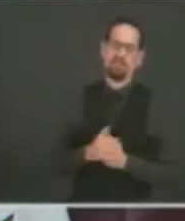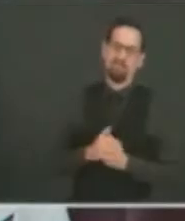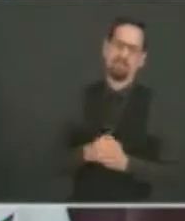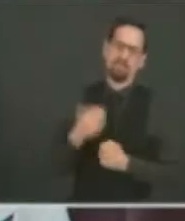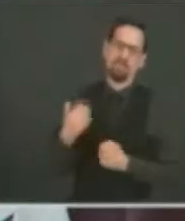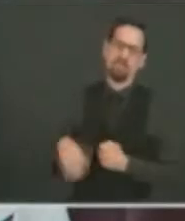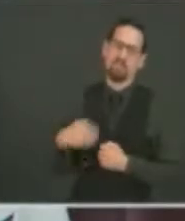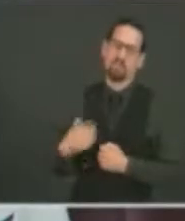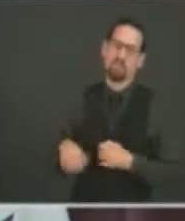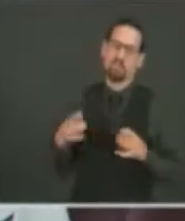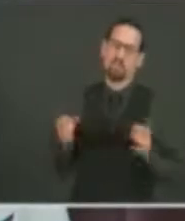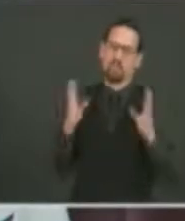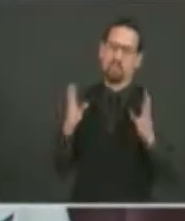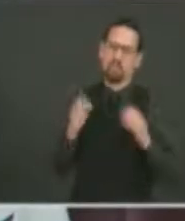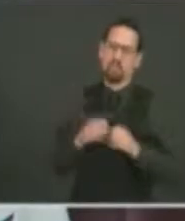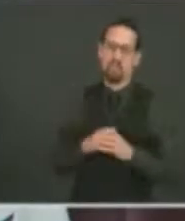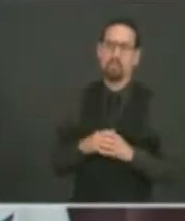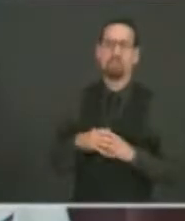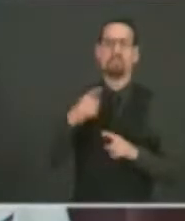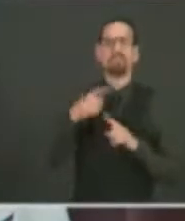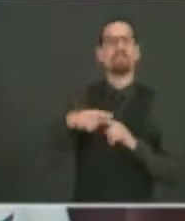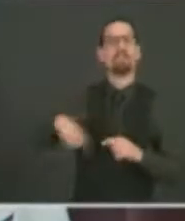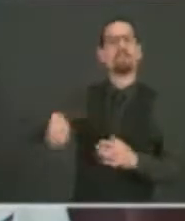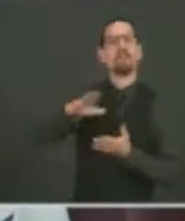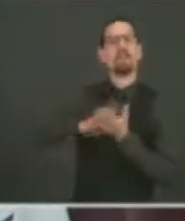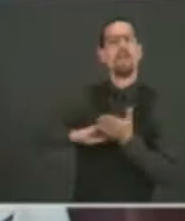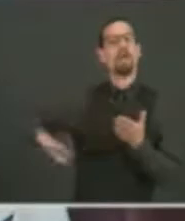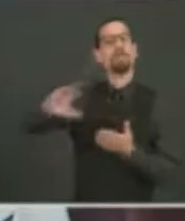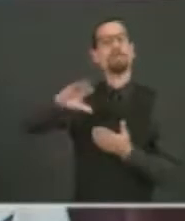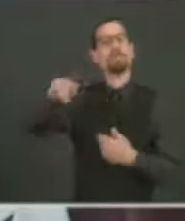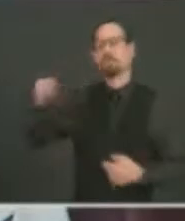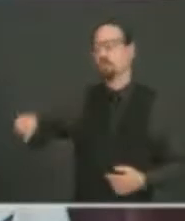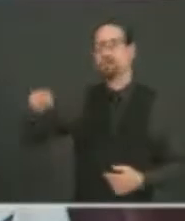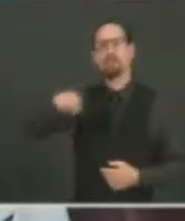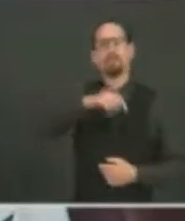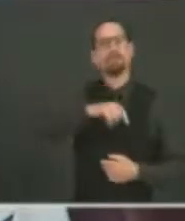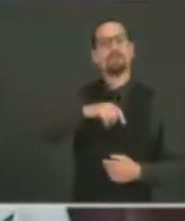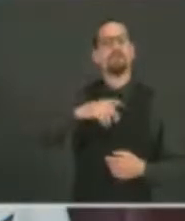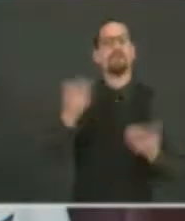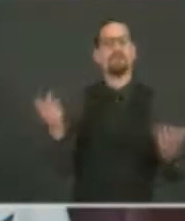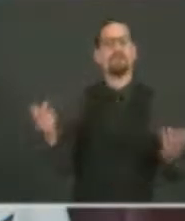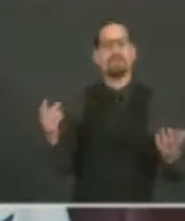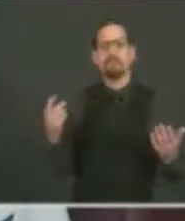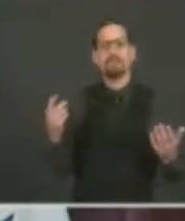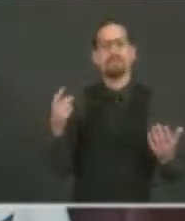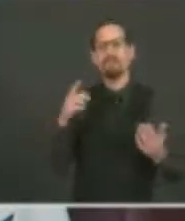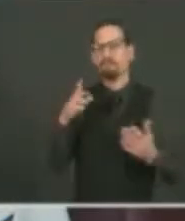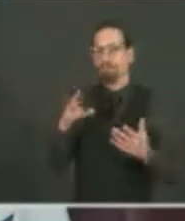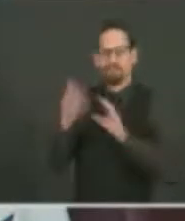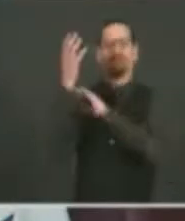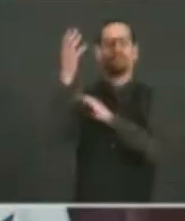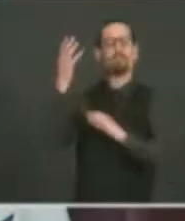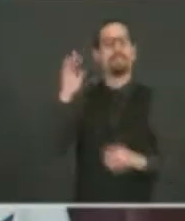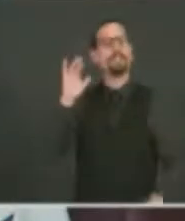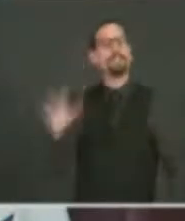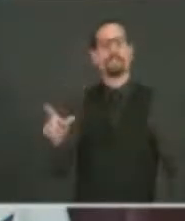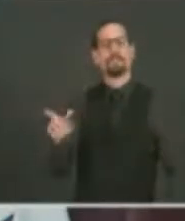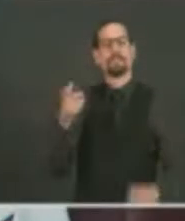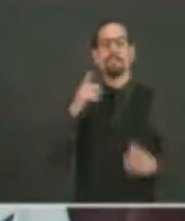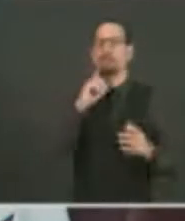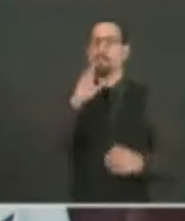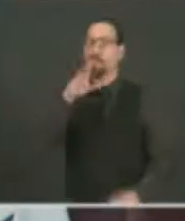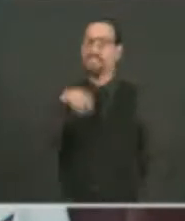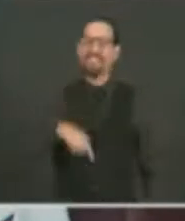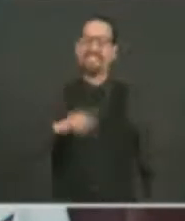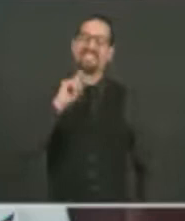of business, wherever, it's not a joke. We're hurting people because of our selfishness,